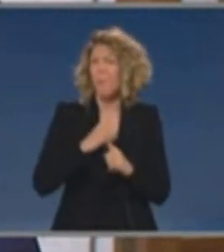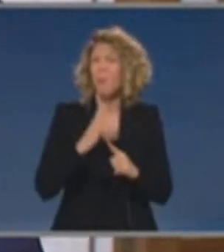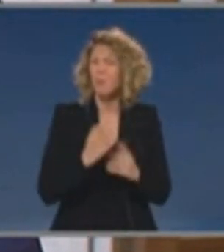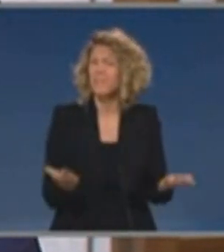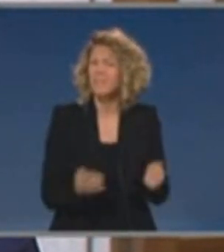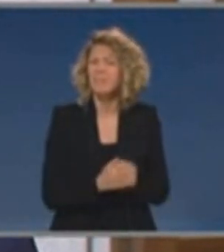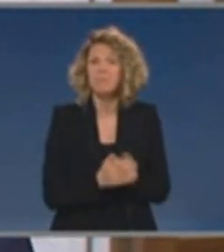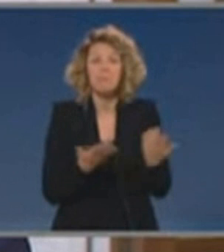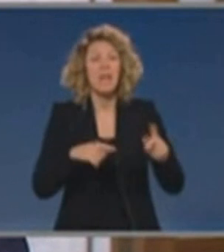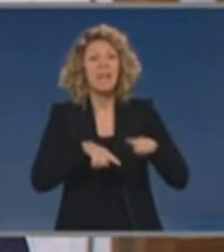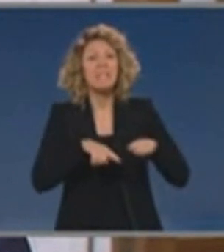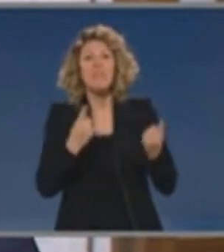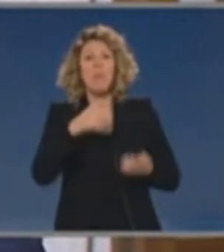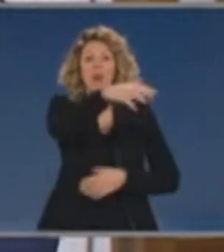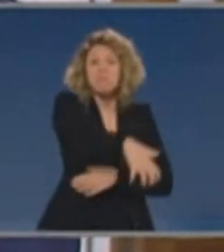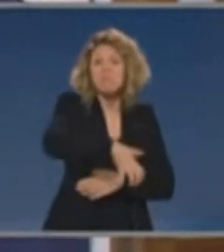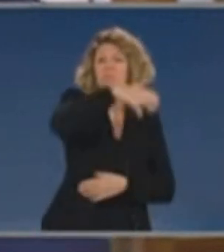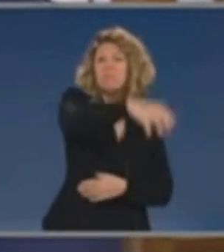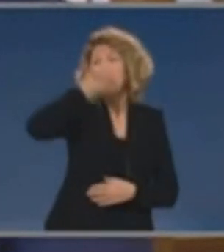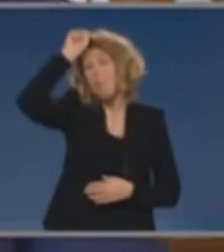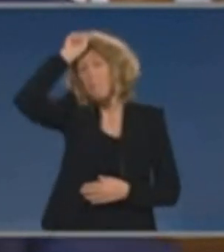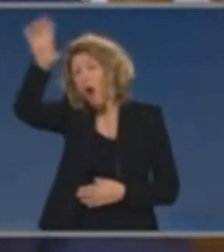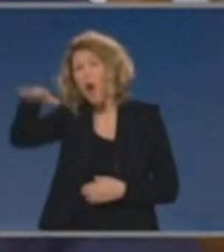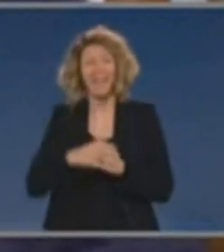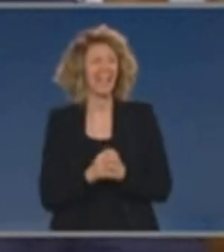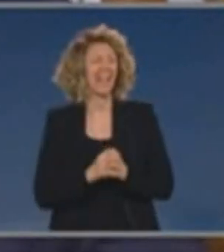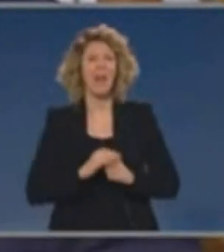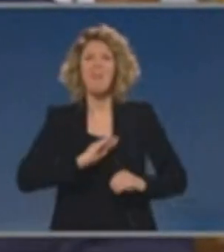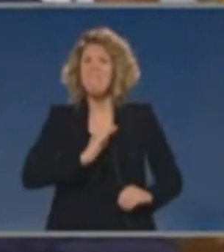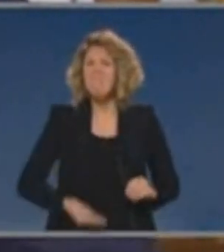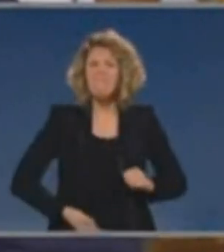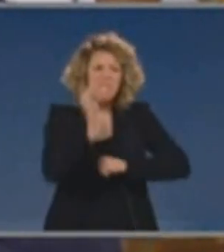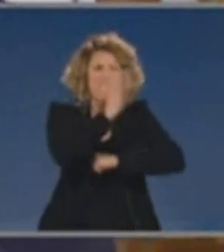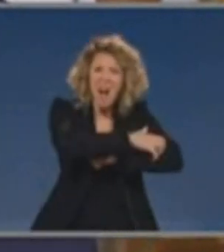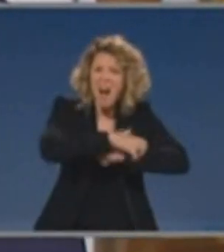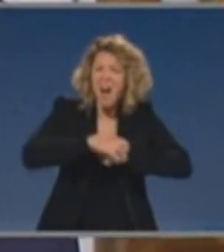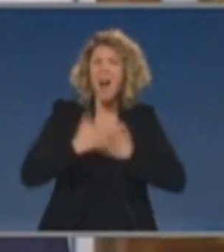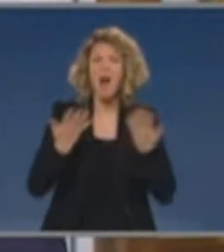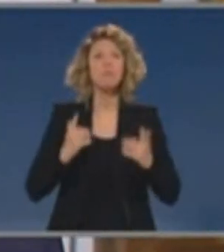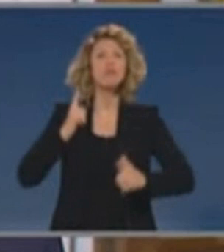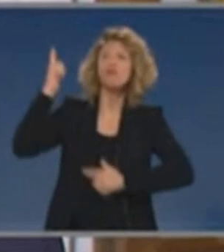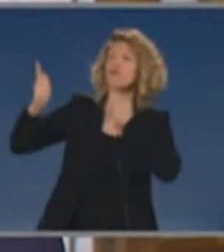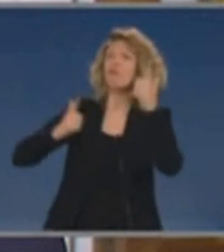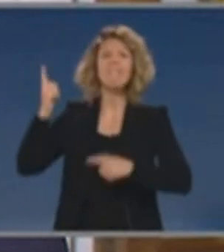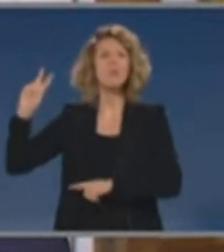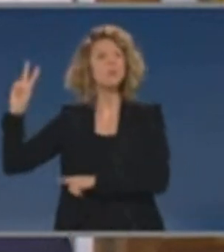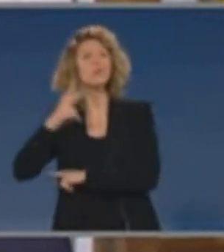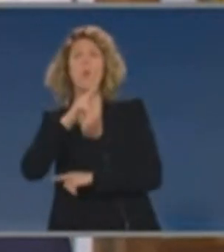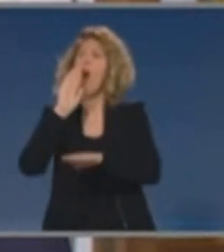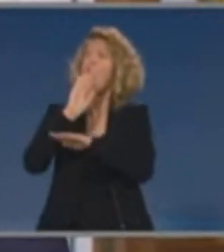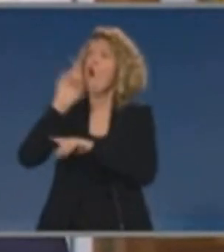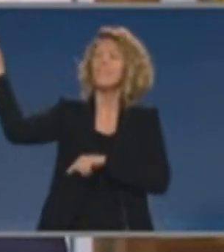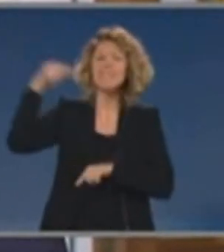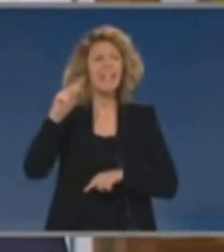economy, from mining to agribusiness, financial services to tourism. Of the